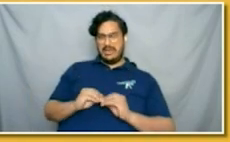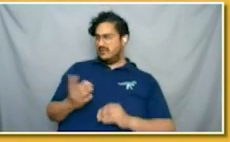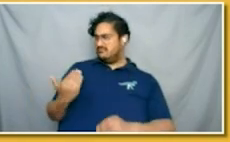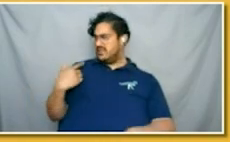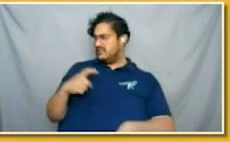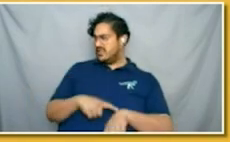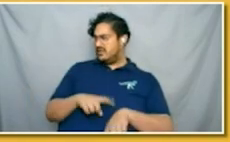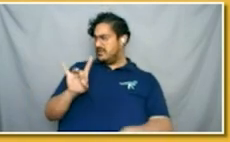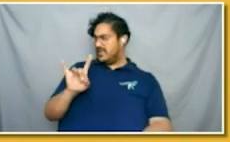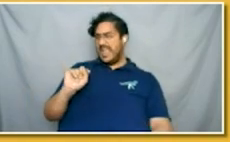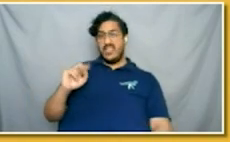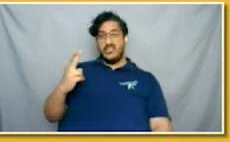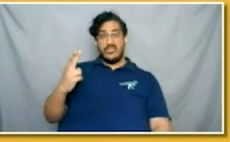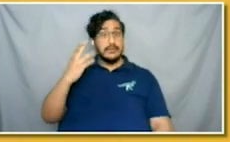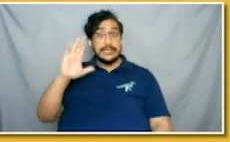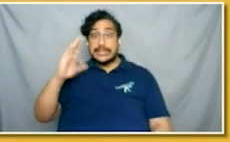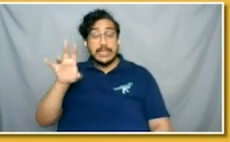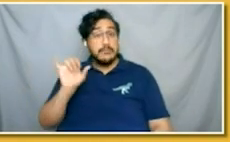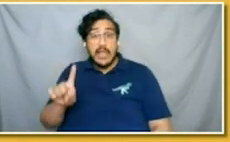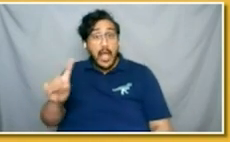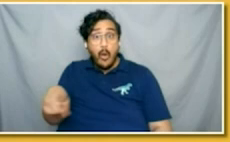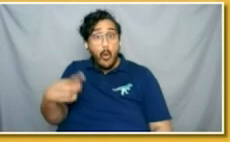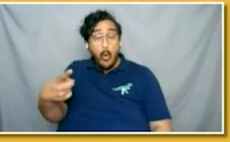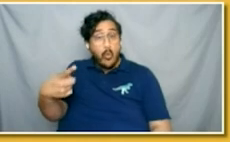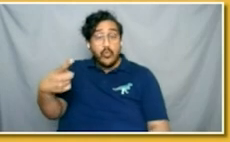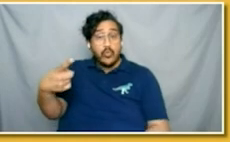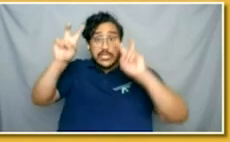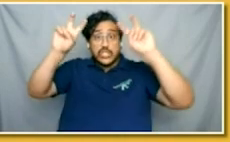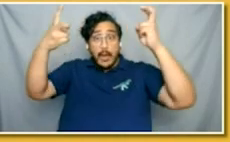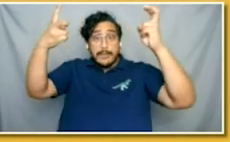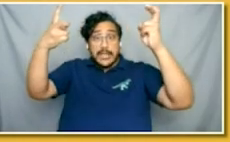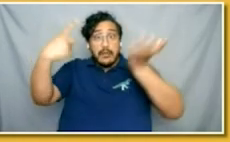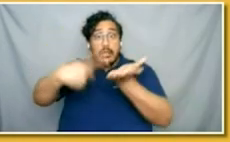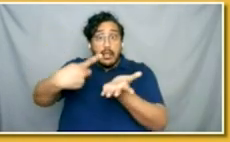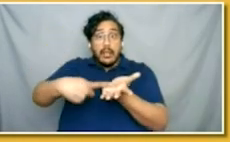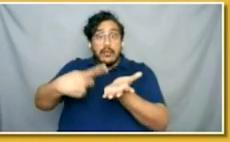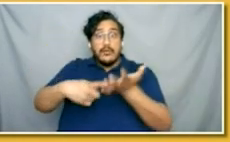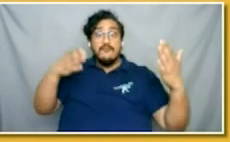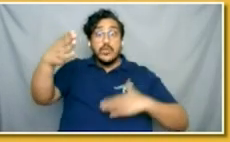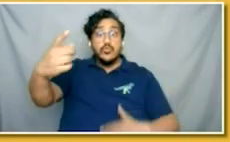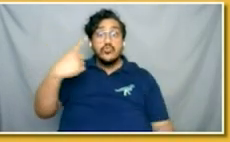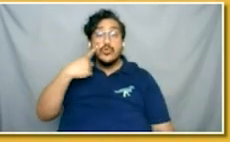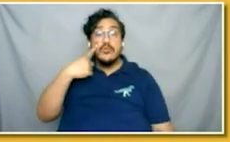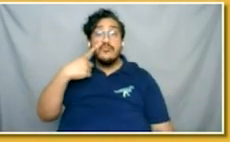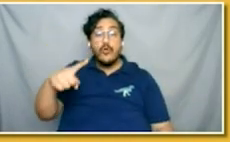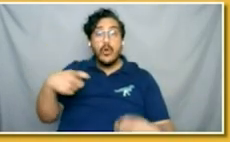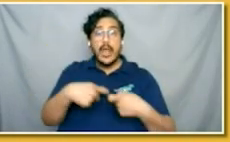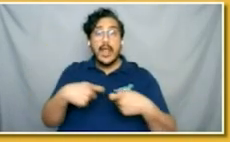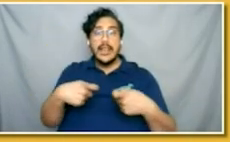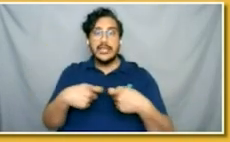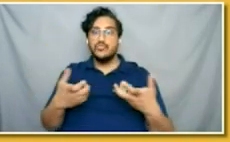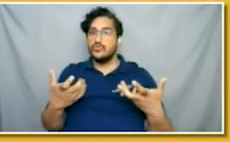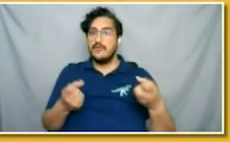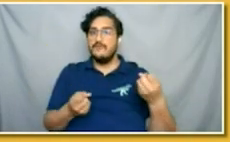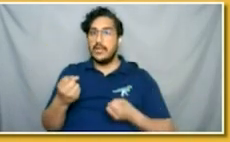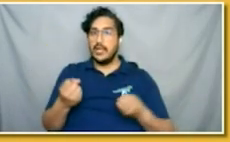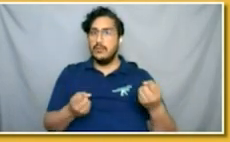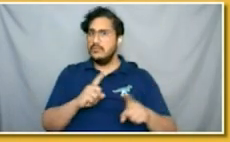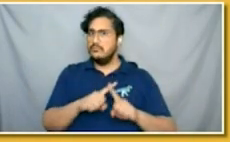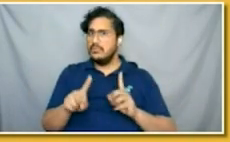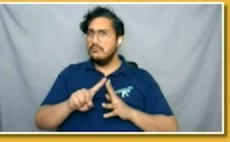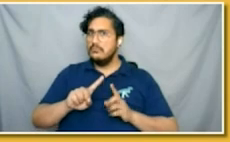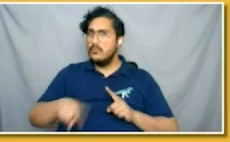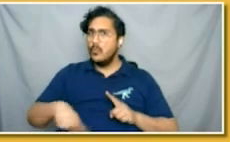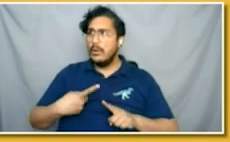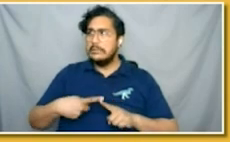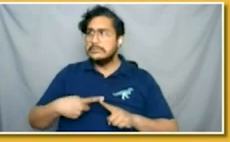all he talked about was a future of electric vehicles, but I don't know when he planned to go for it, since I heard some talk